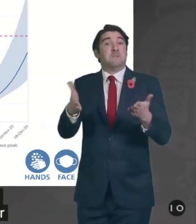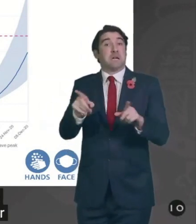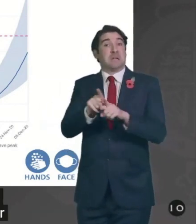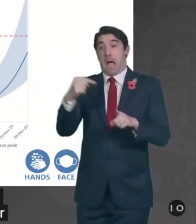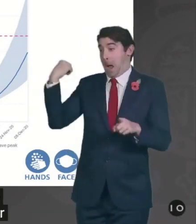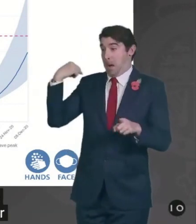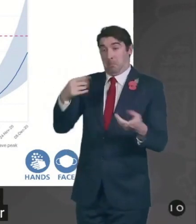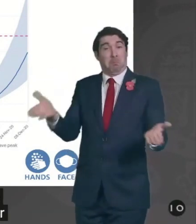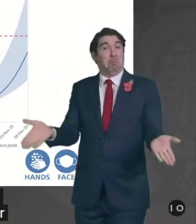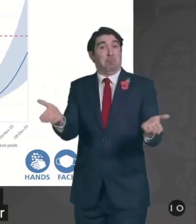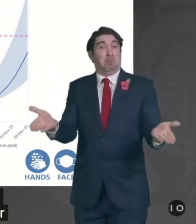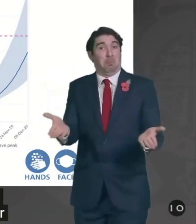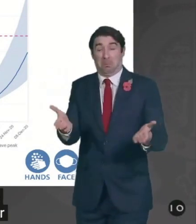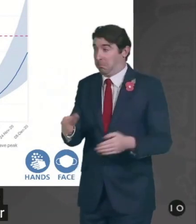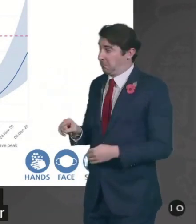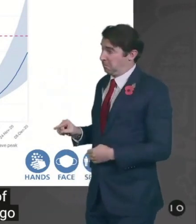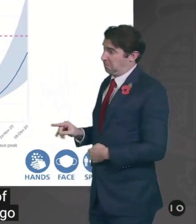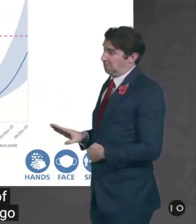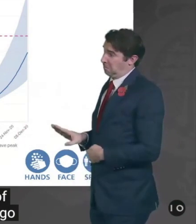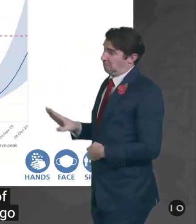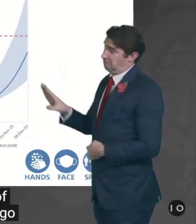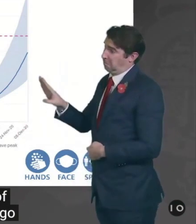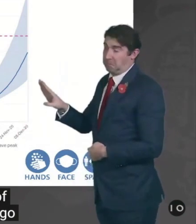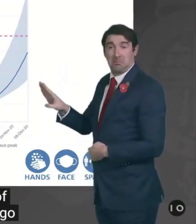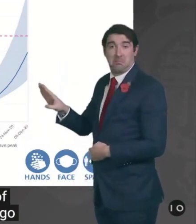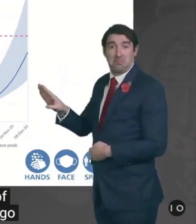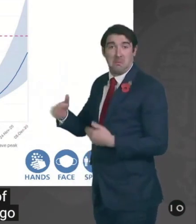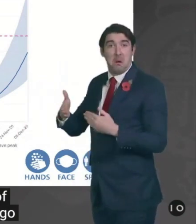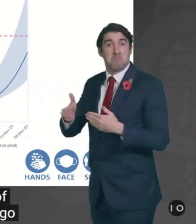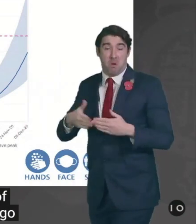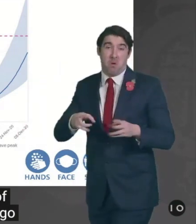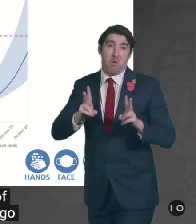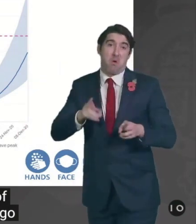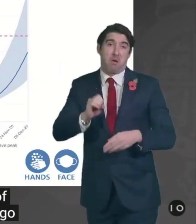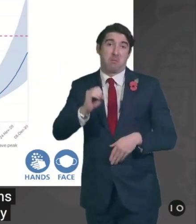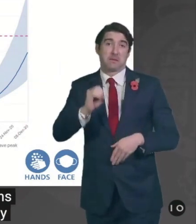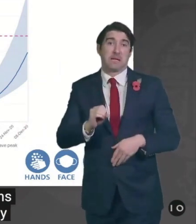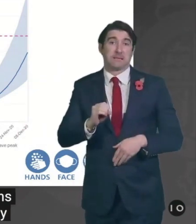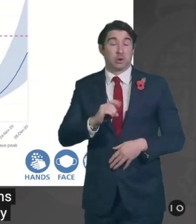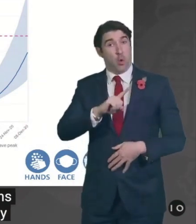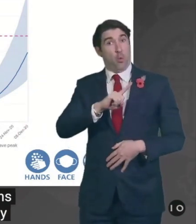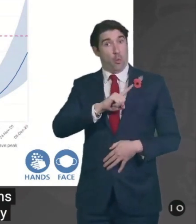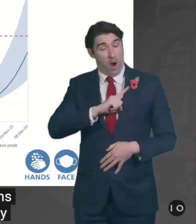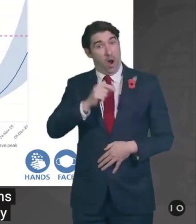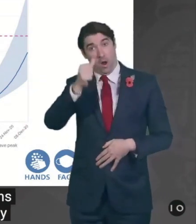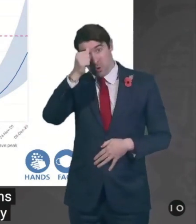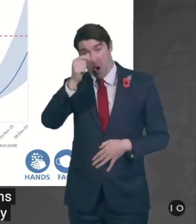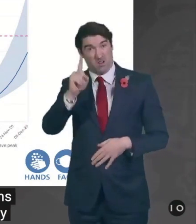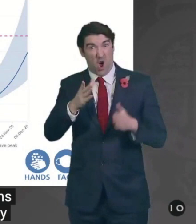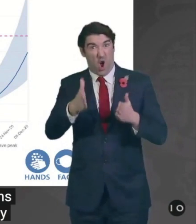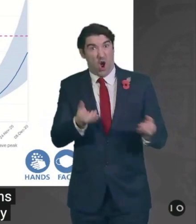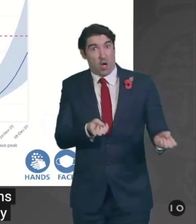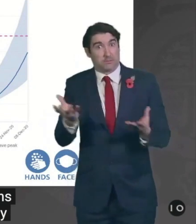And of course, that would continue to go up because the hospitalizations already exceeded the first wave peak. By this time, deaths would